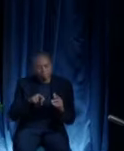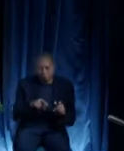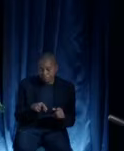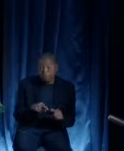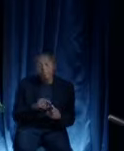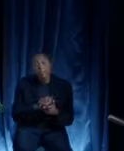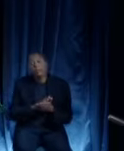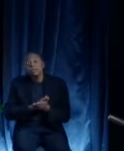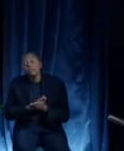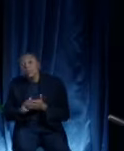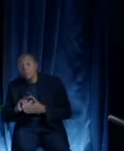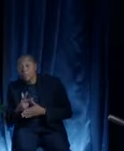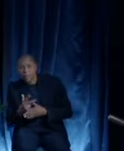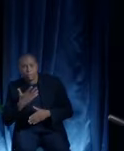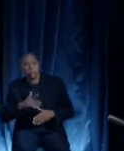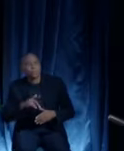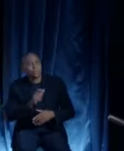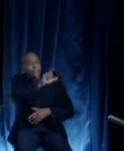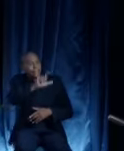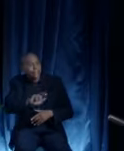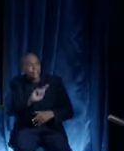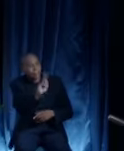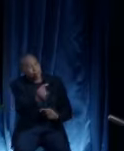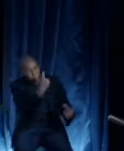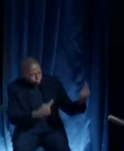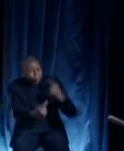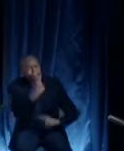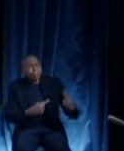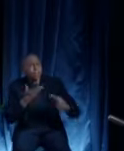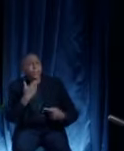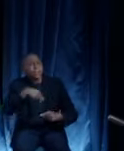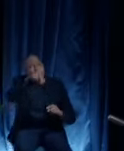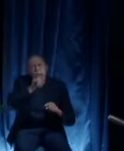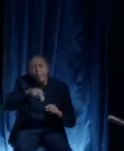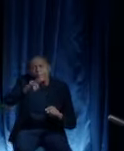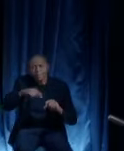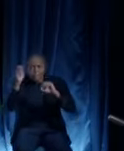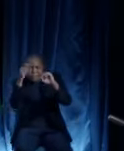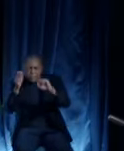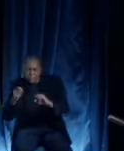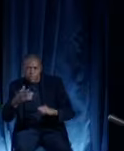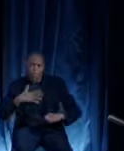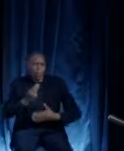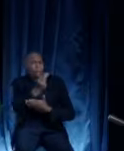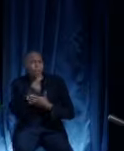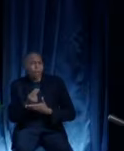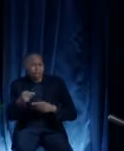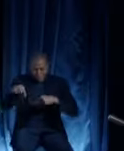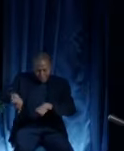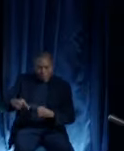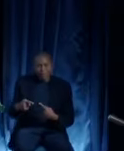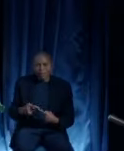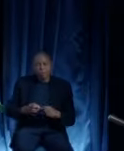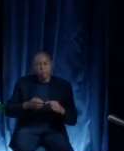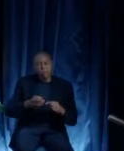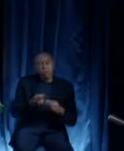everyone Italian to come to his court and make paintings and sculpture and all of this. So artists,